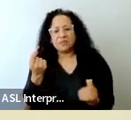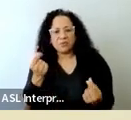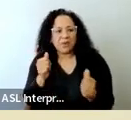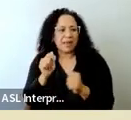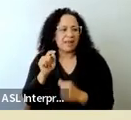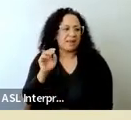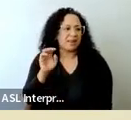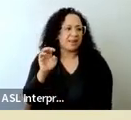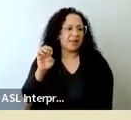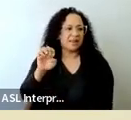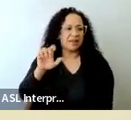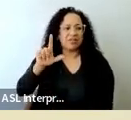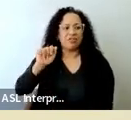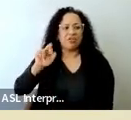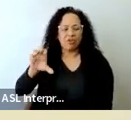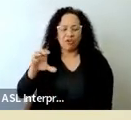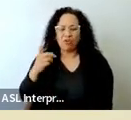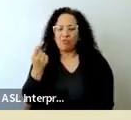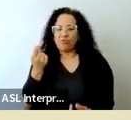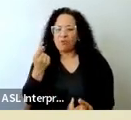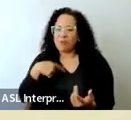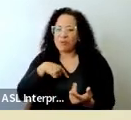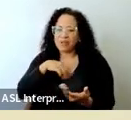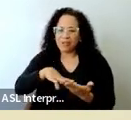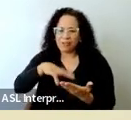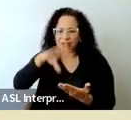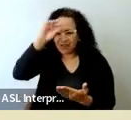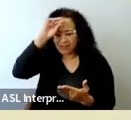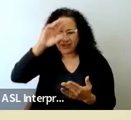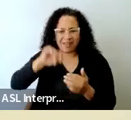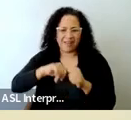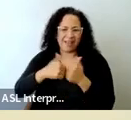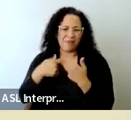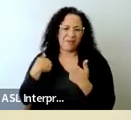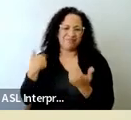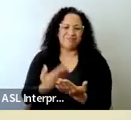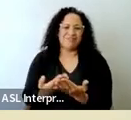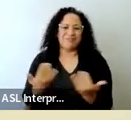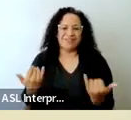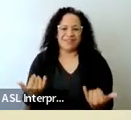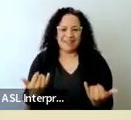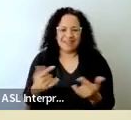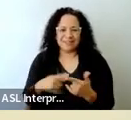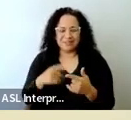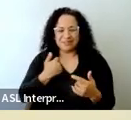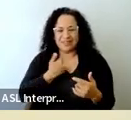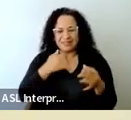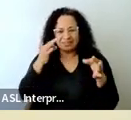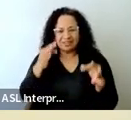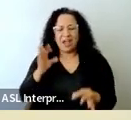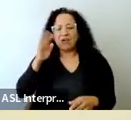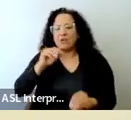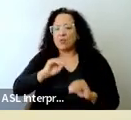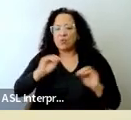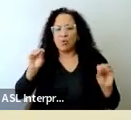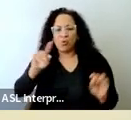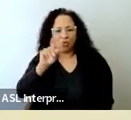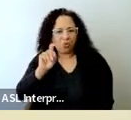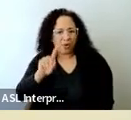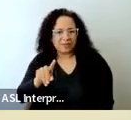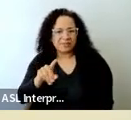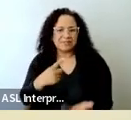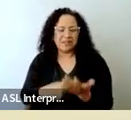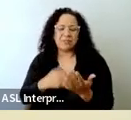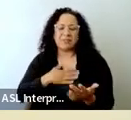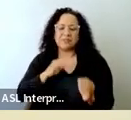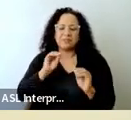eLARC, some of the lessons learned, and how we got to where we are today in self-determination. I know we're not going to have questions in discussion, so put your questions